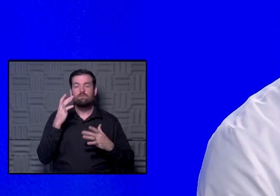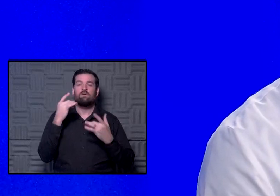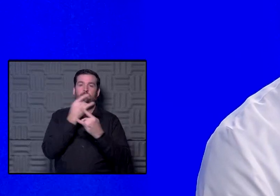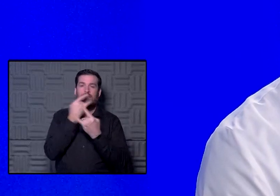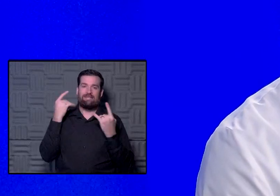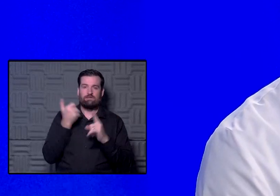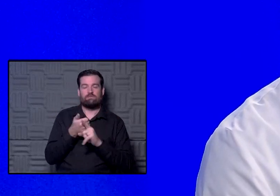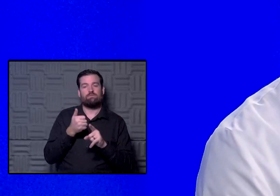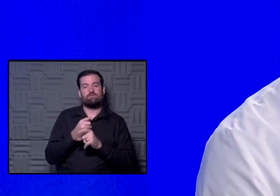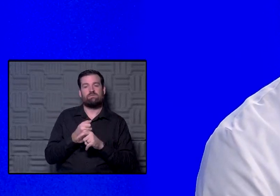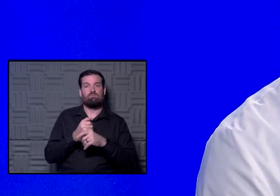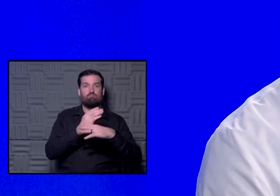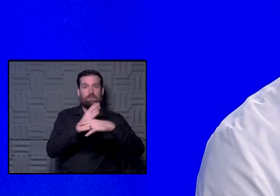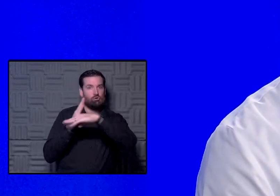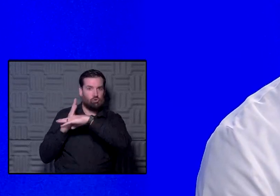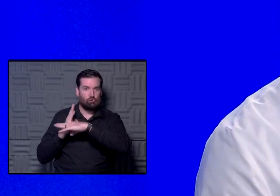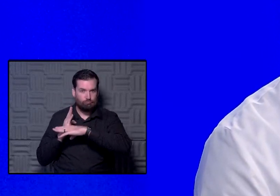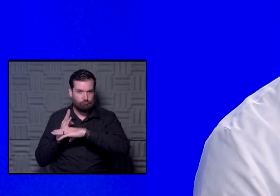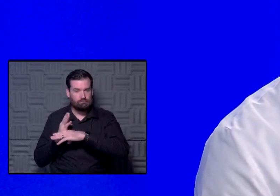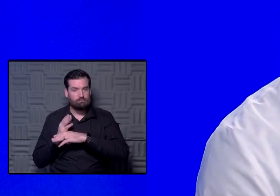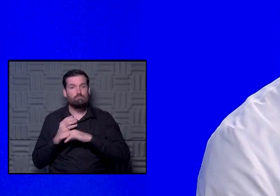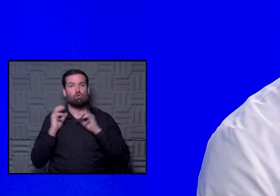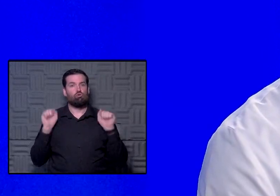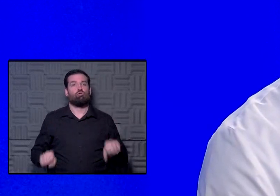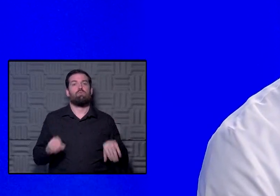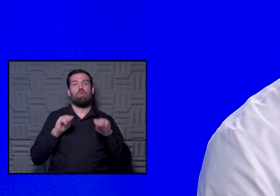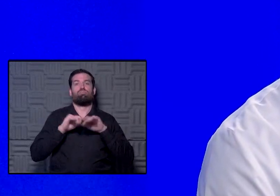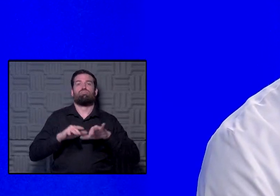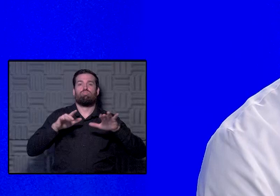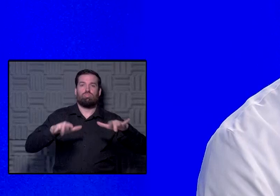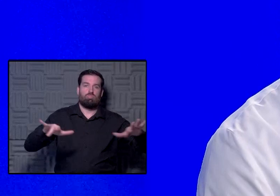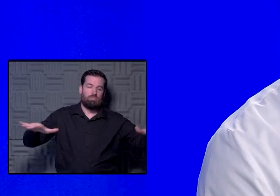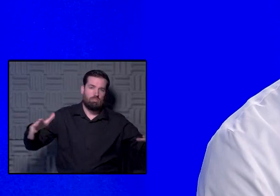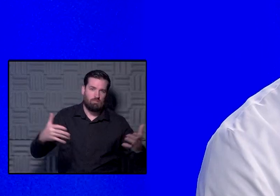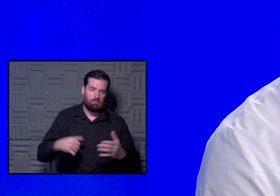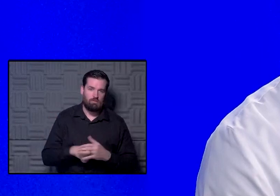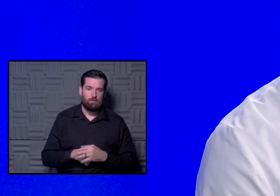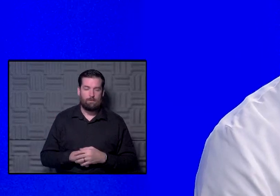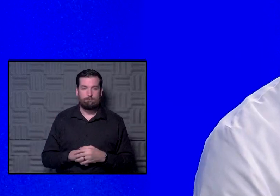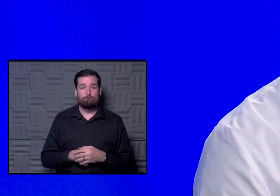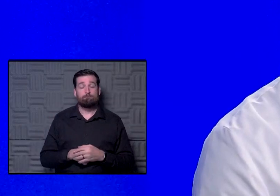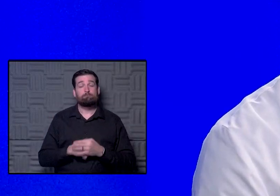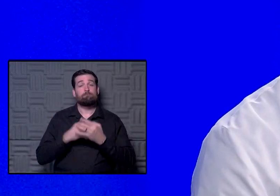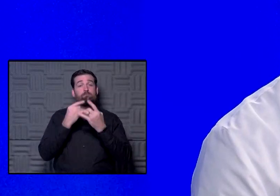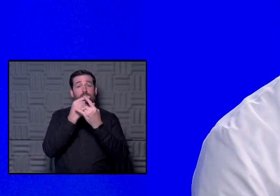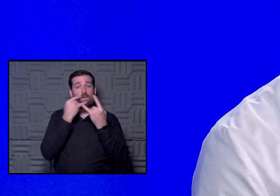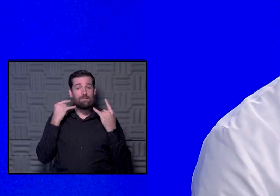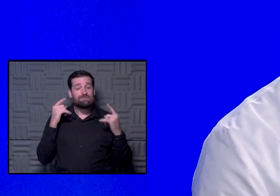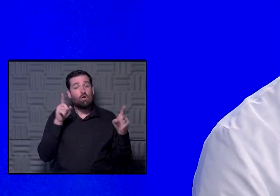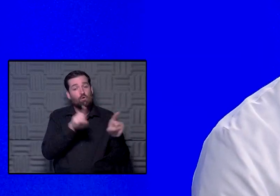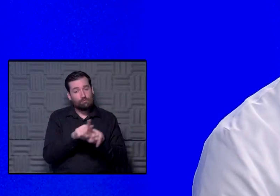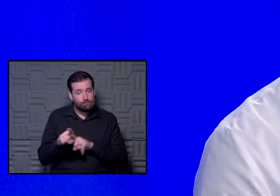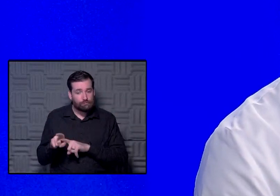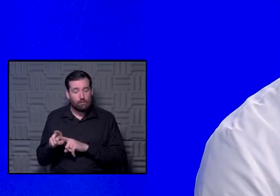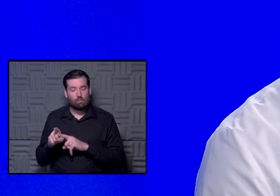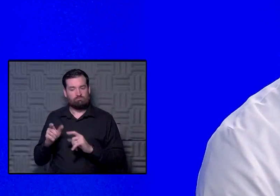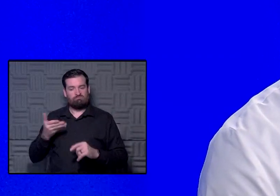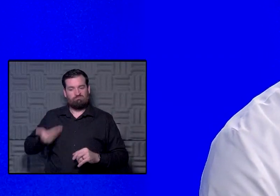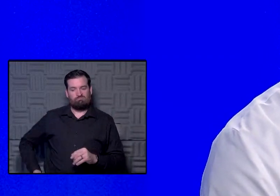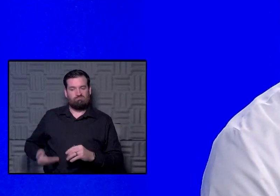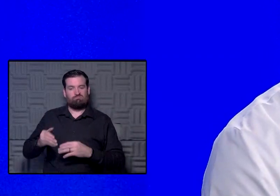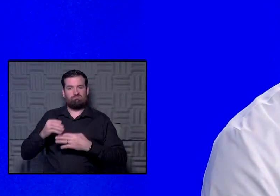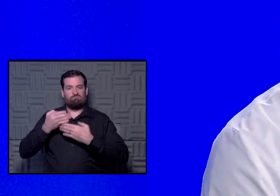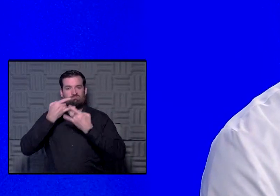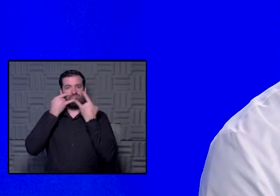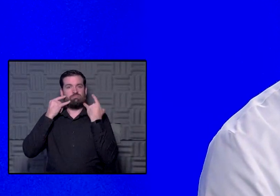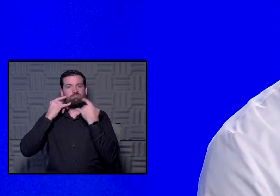provide a barrier if you don't know you're ill, and you could be spreading the virus in the environment. Masks can also offer the wearer some protection